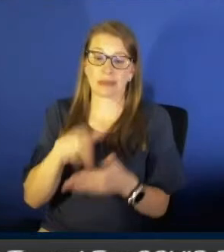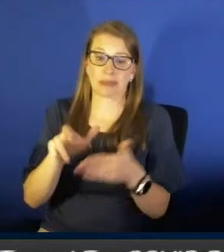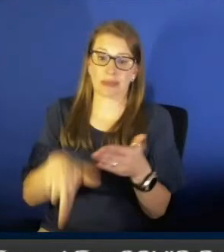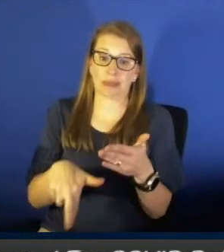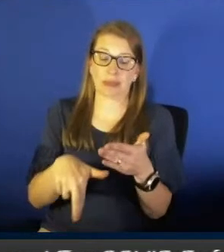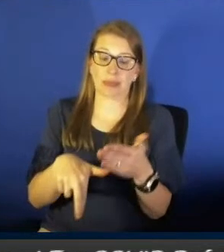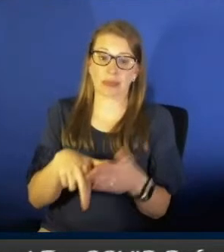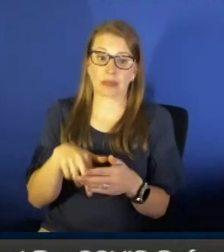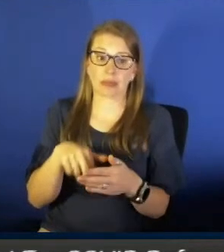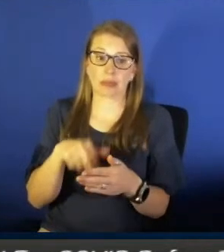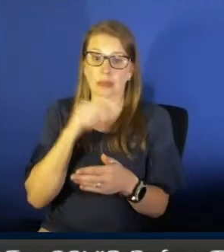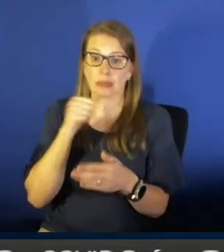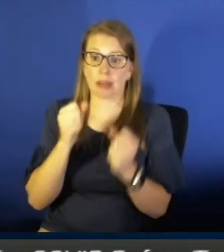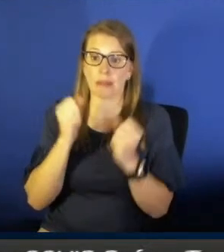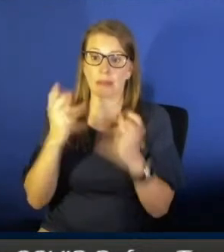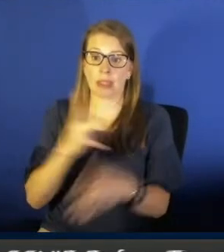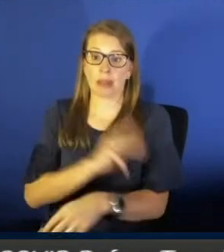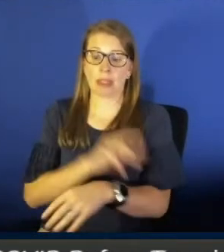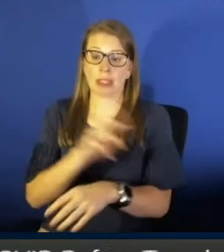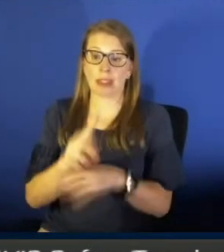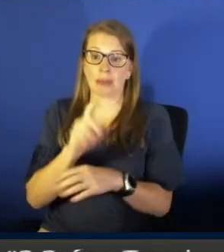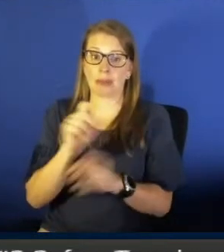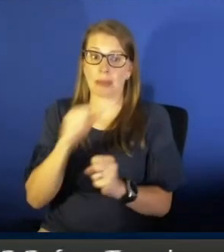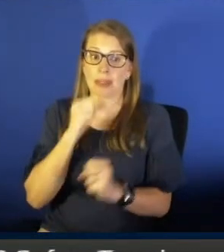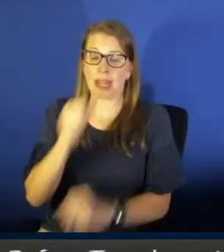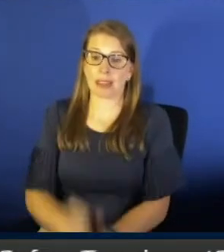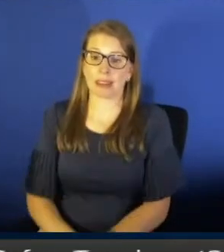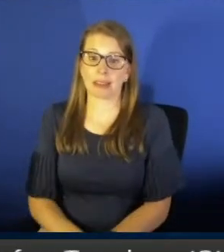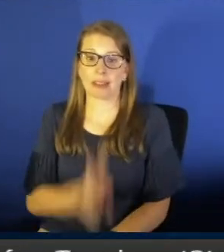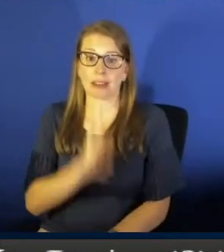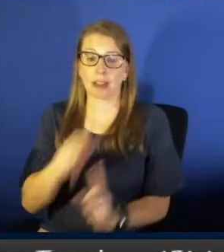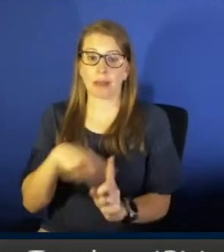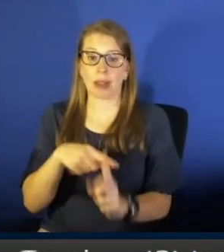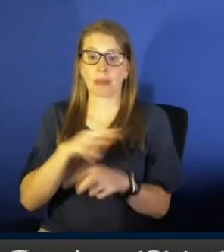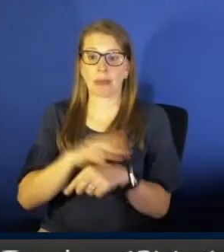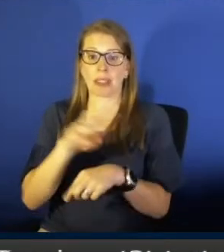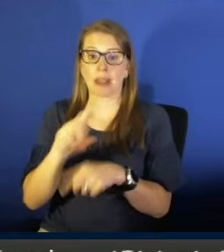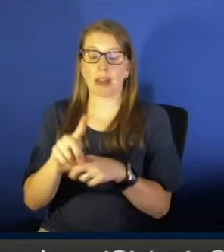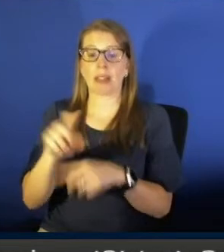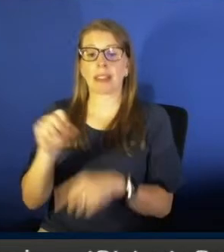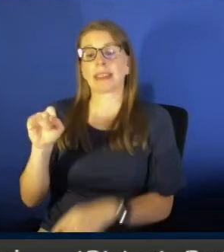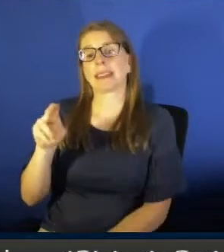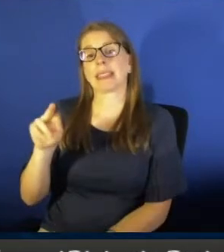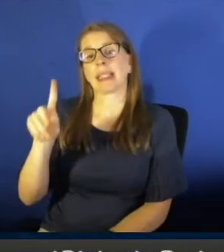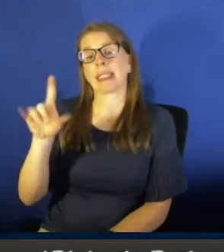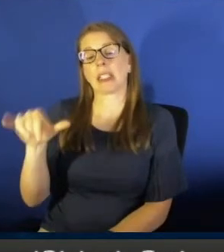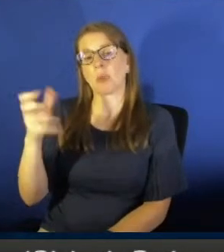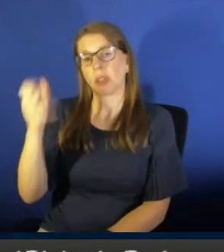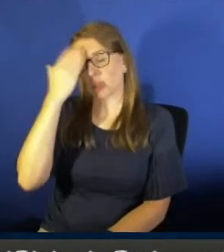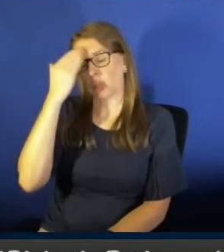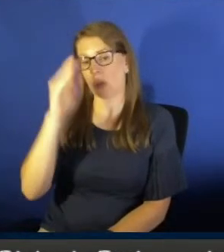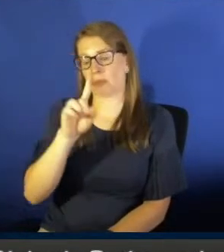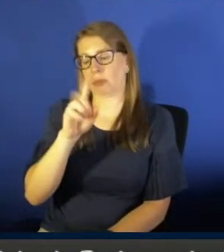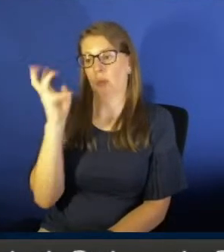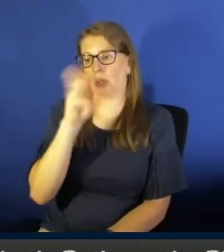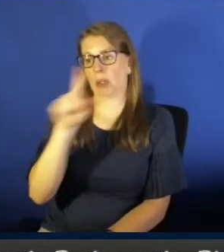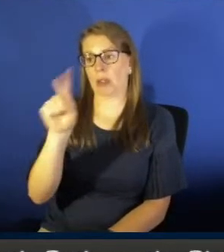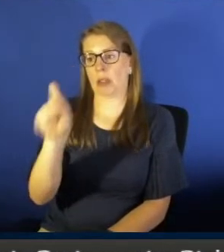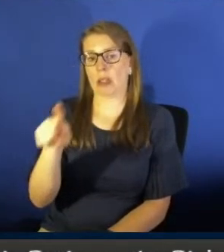McDonald's. Probably not. Speaking of McDonald's, I have a question here. Sandy wants to know, weird question, but if COVID can be detected in